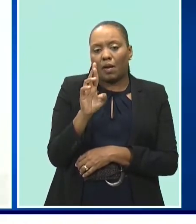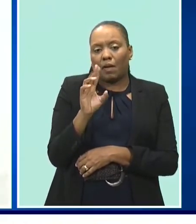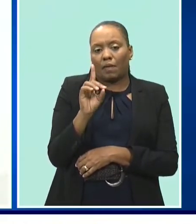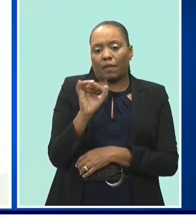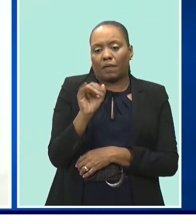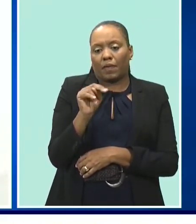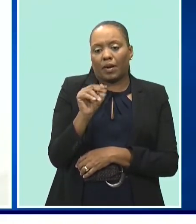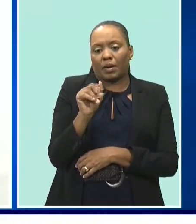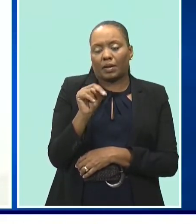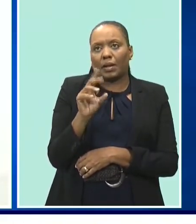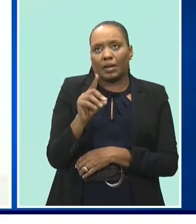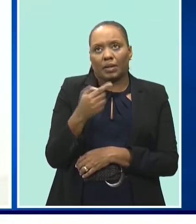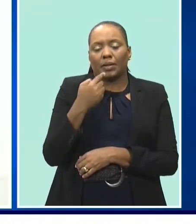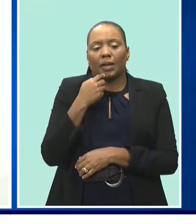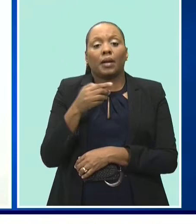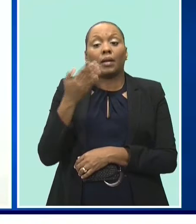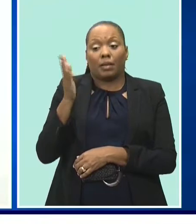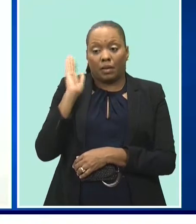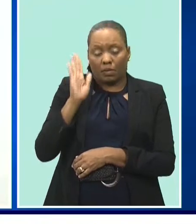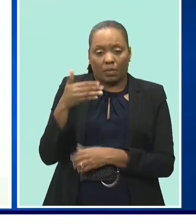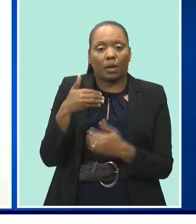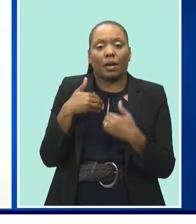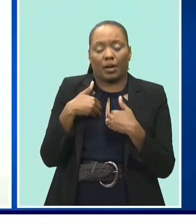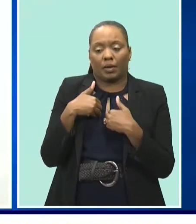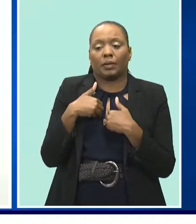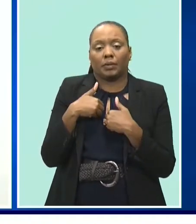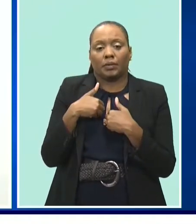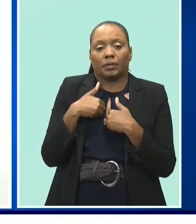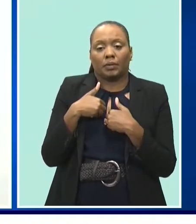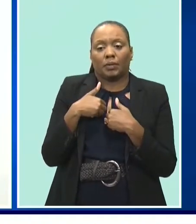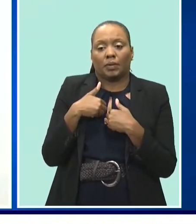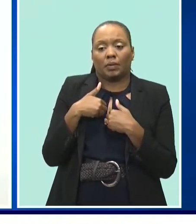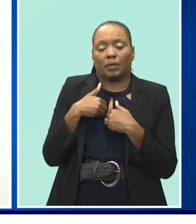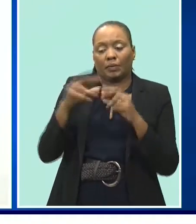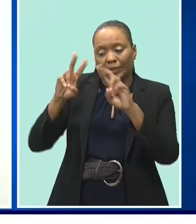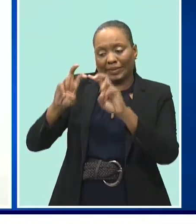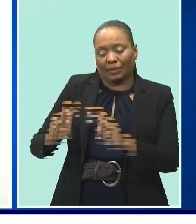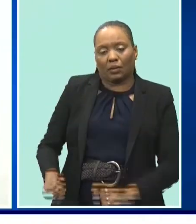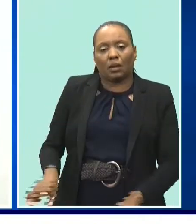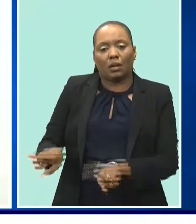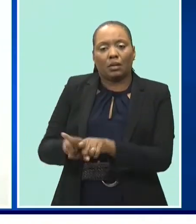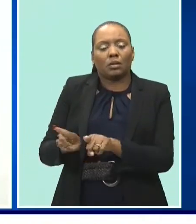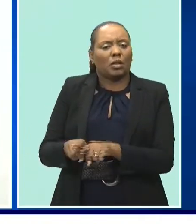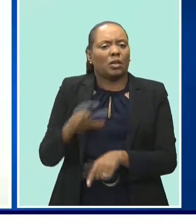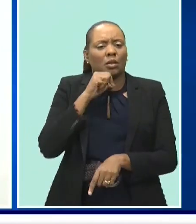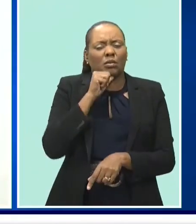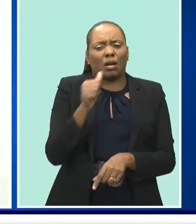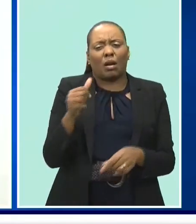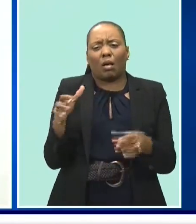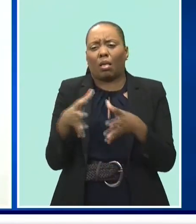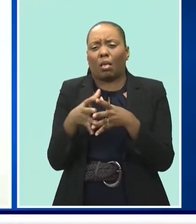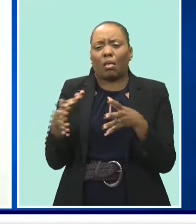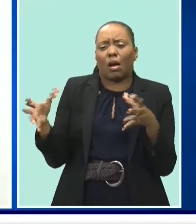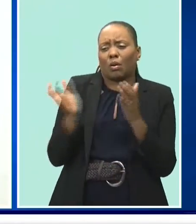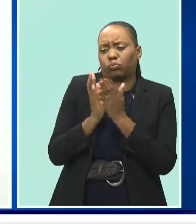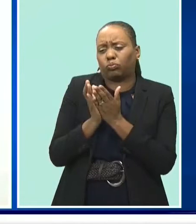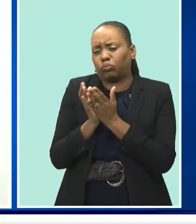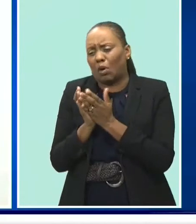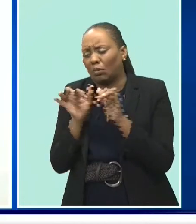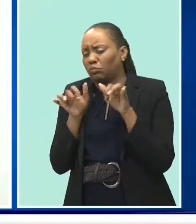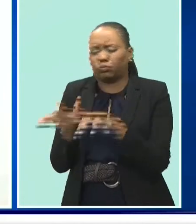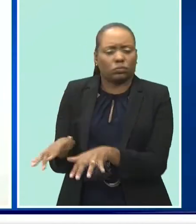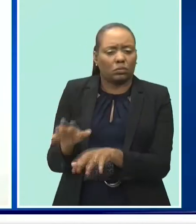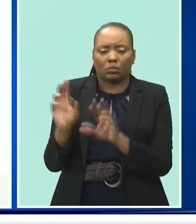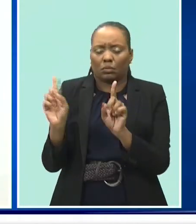will not be left out. They do not attract the level of business and traffic as certainly the airport and